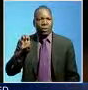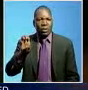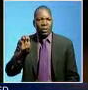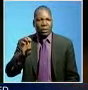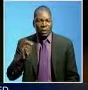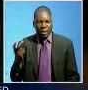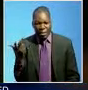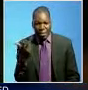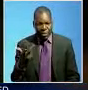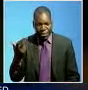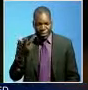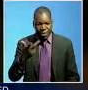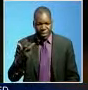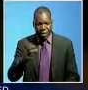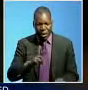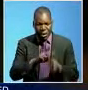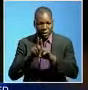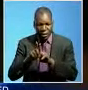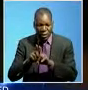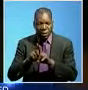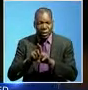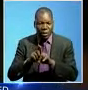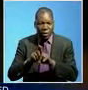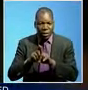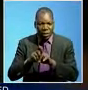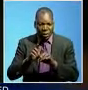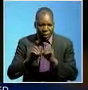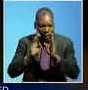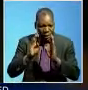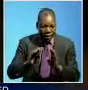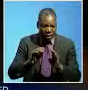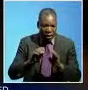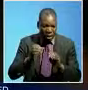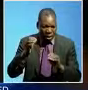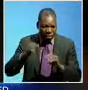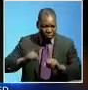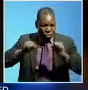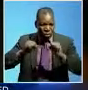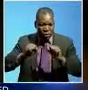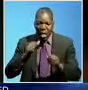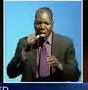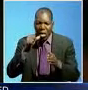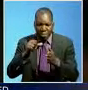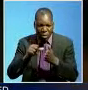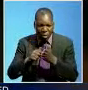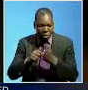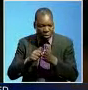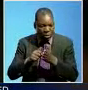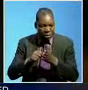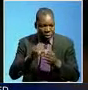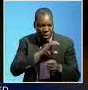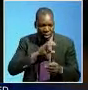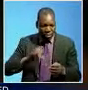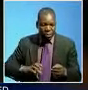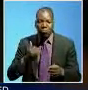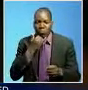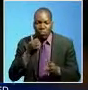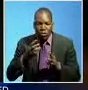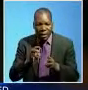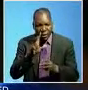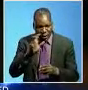trio, in their capacities as Postmaster General and Directors of Finance and Operations, are said to have unlawfully